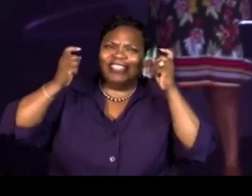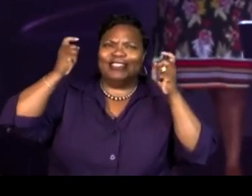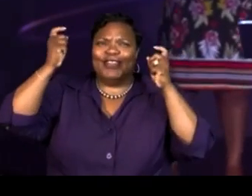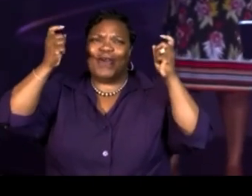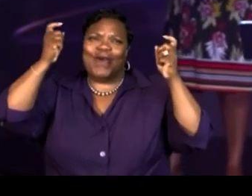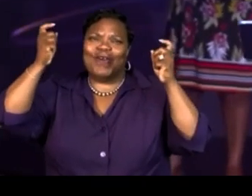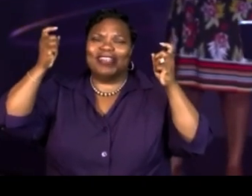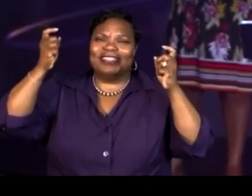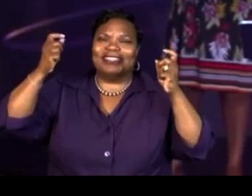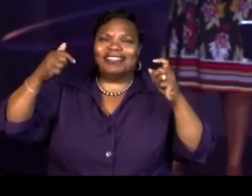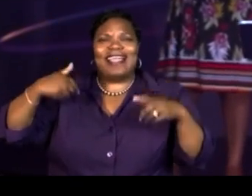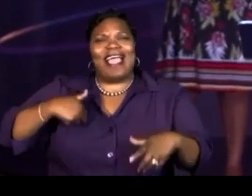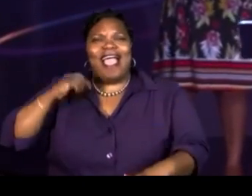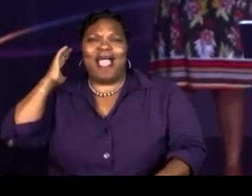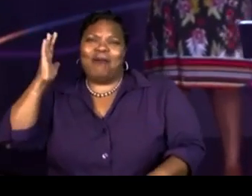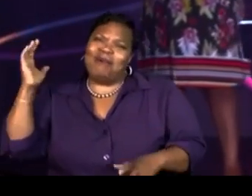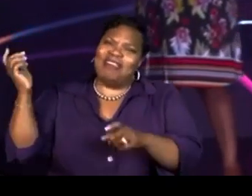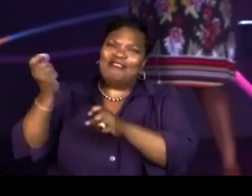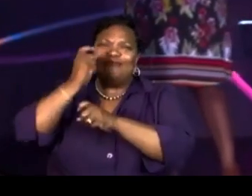rejoice. I will